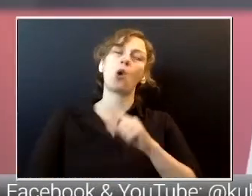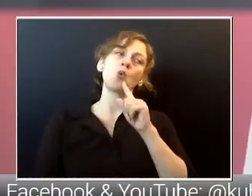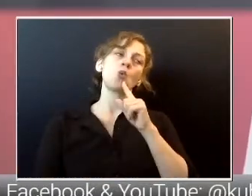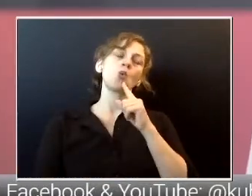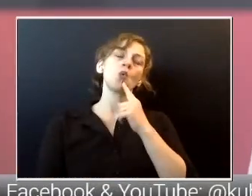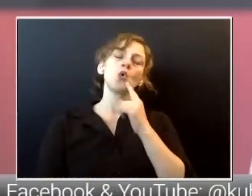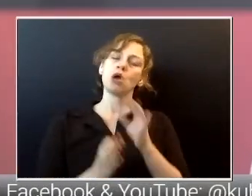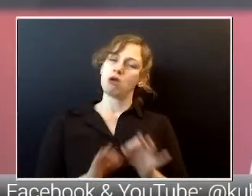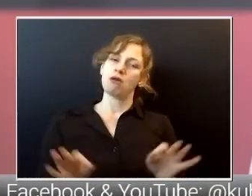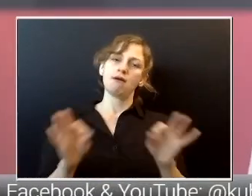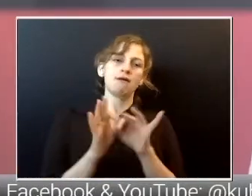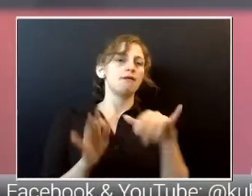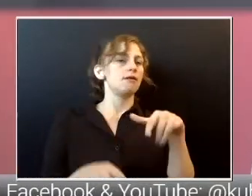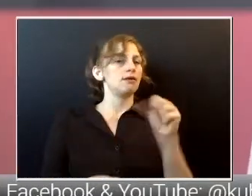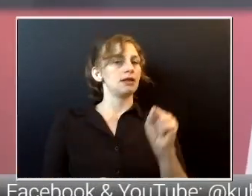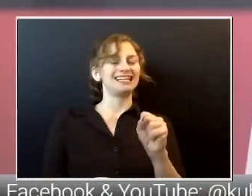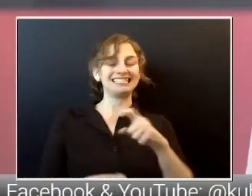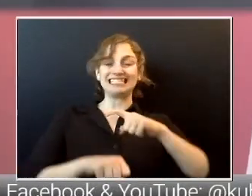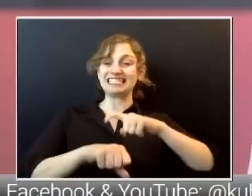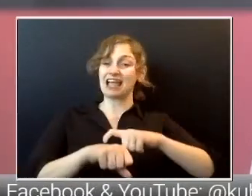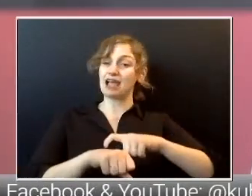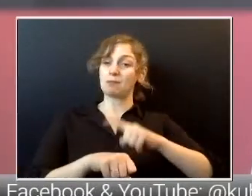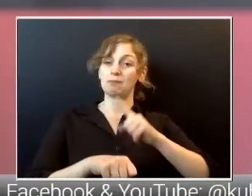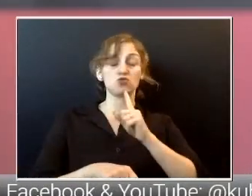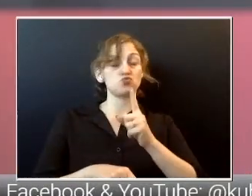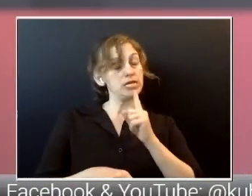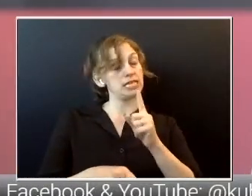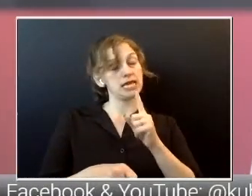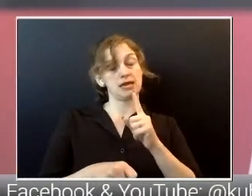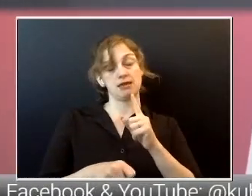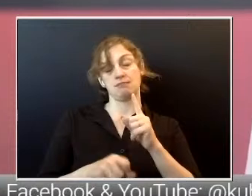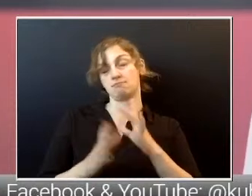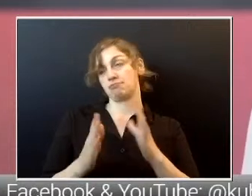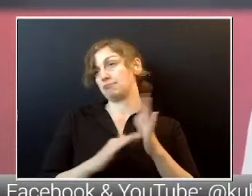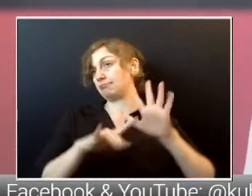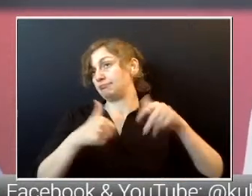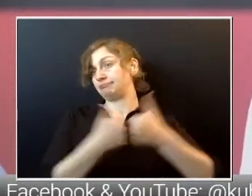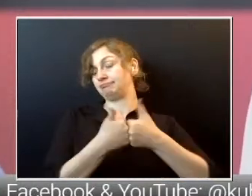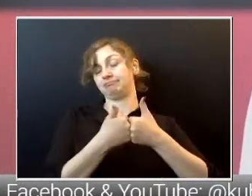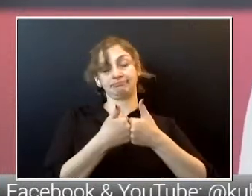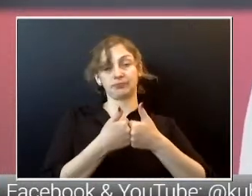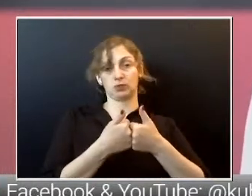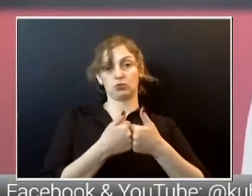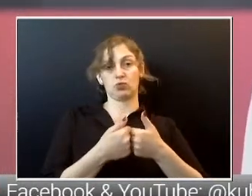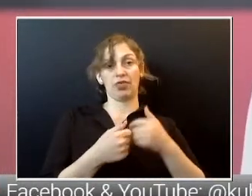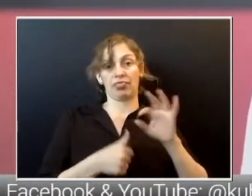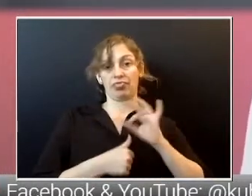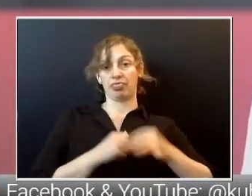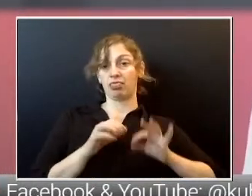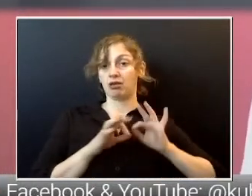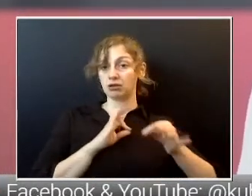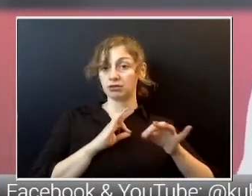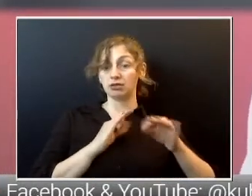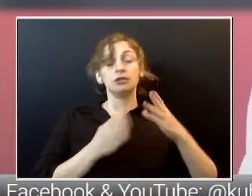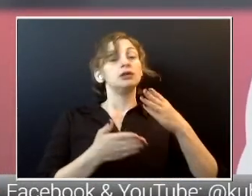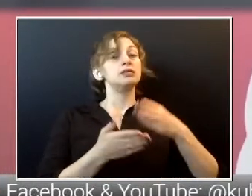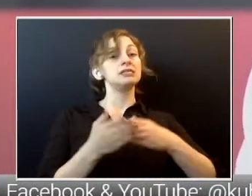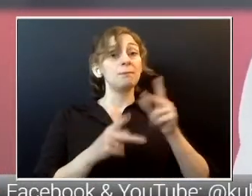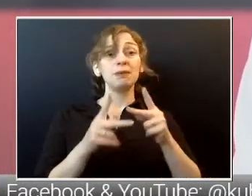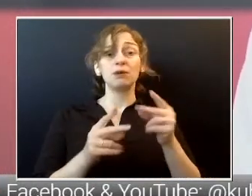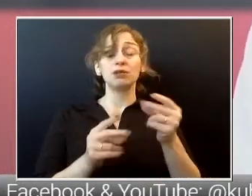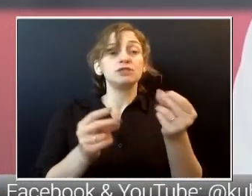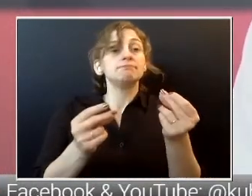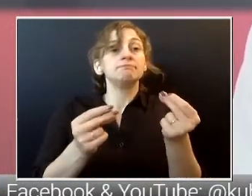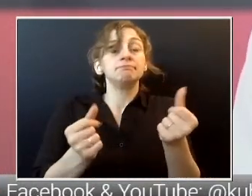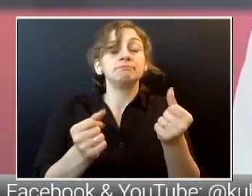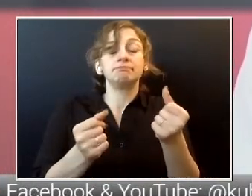is really your enemy when you have something like this. Some people will just die immediately when they have it. Some people will manage